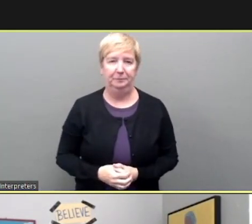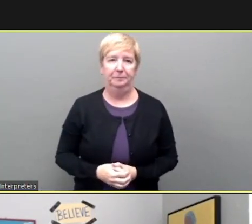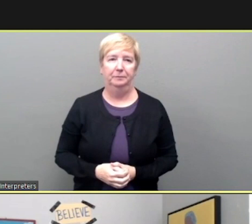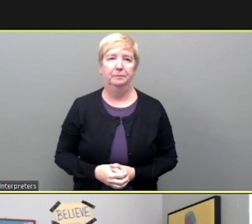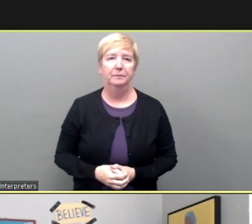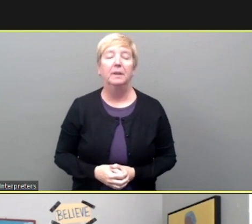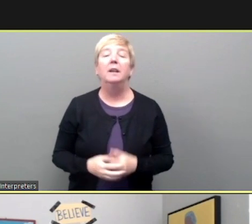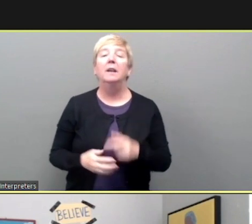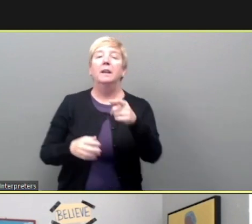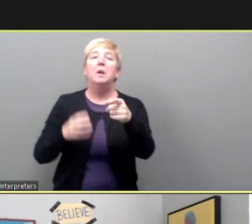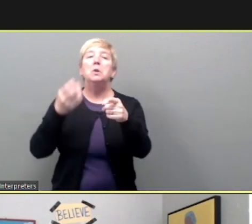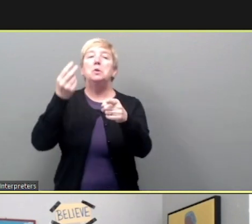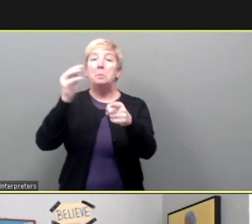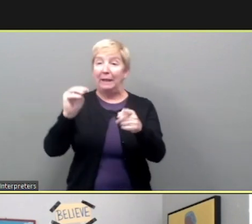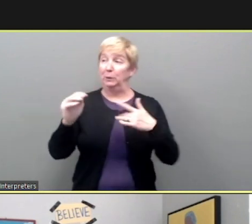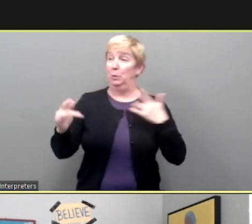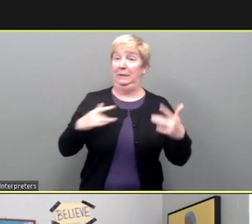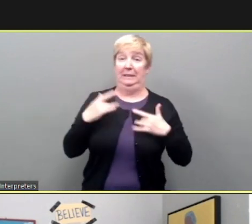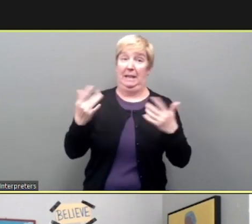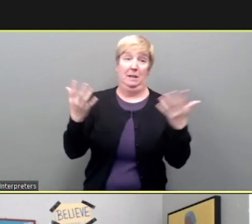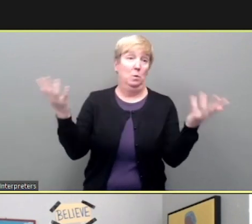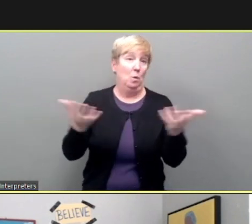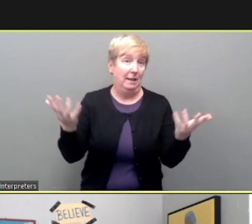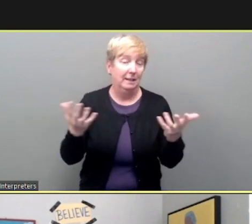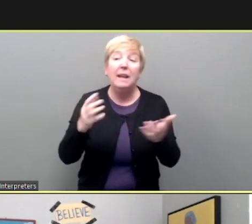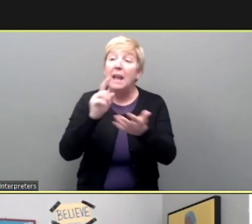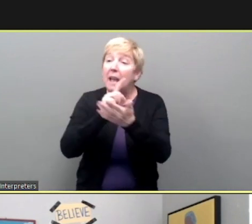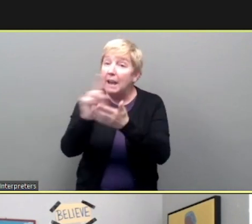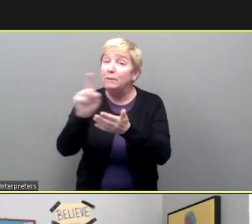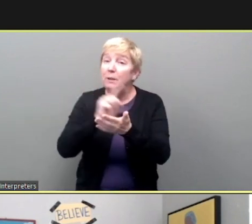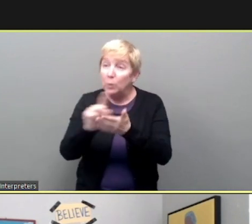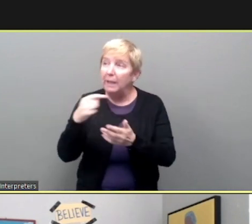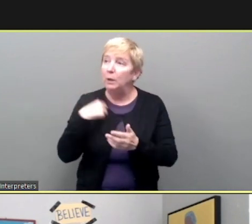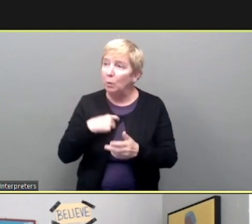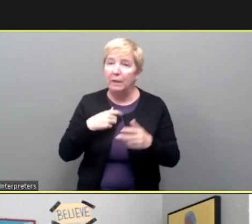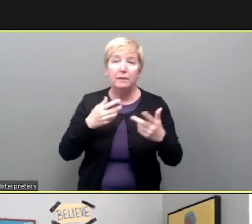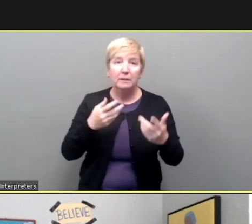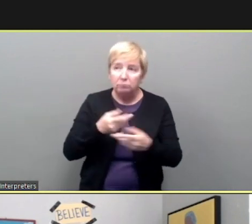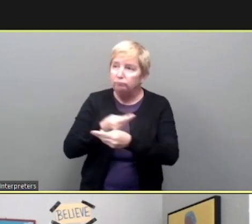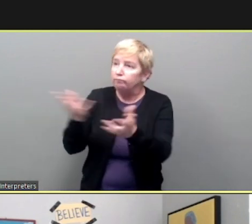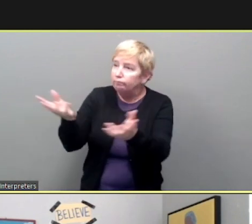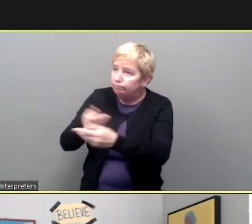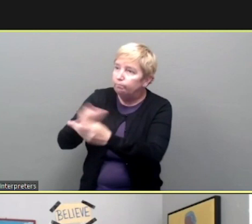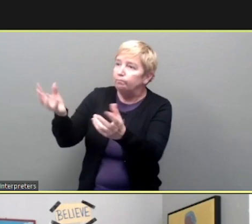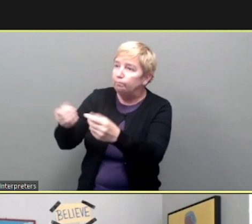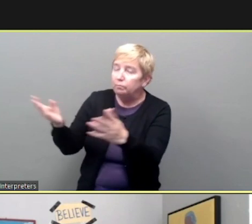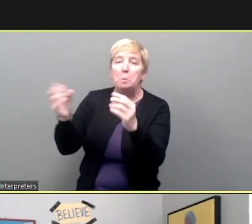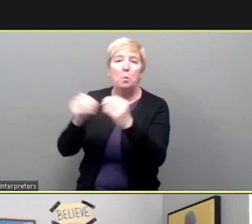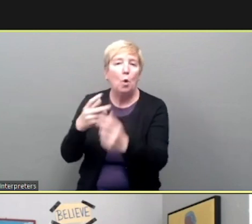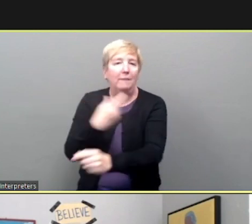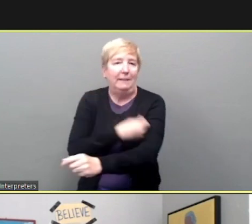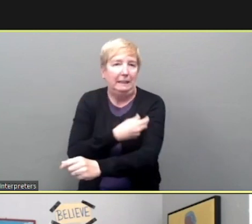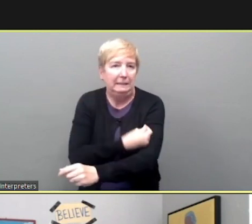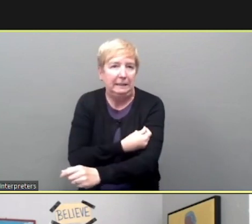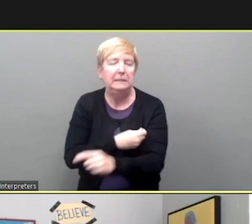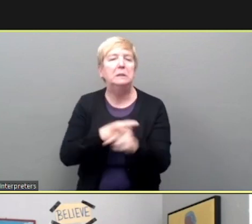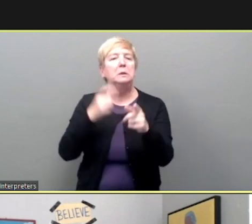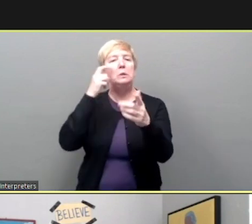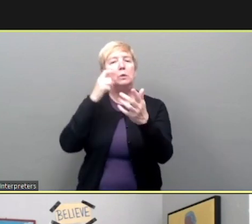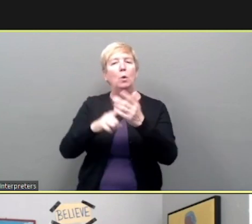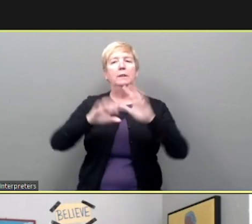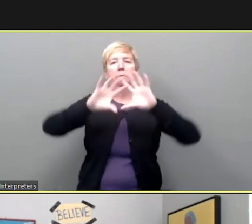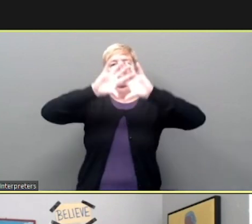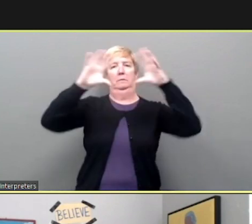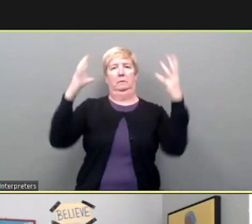In New Mexico, it's pretty exciting that, every week we're vaccinating more and more people. If you look at the whole of New Mexico, the whole